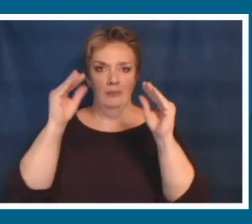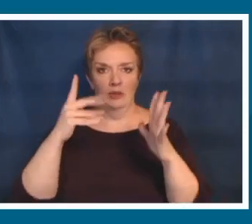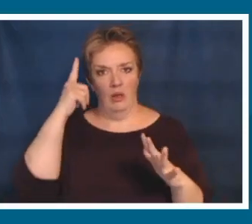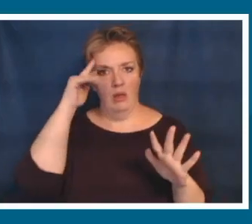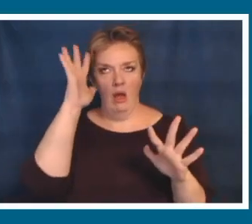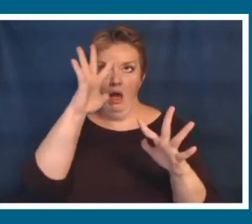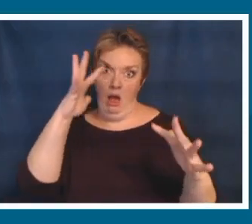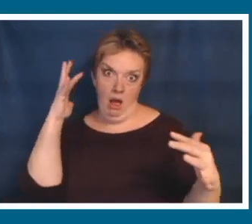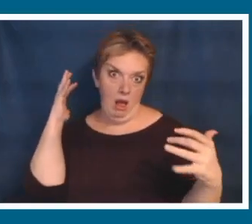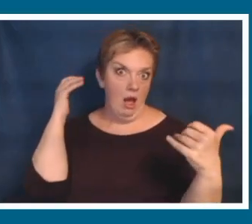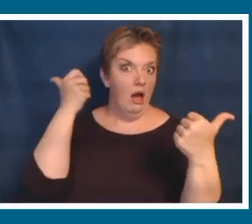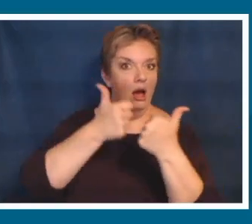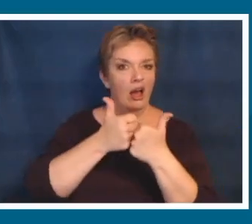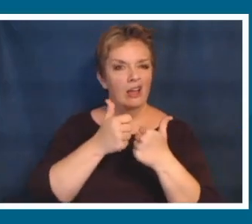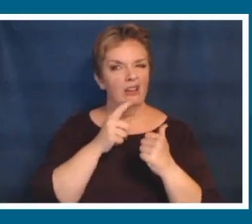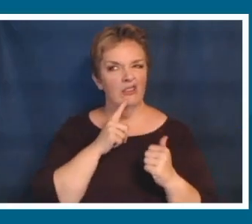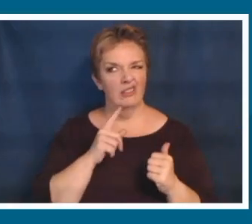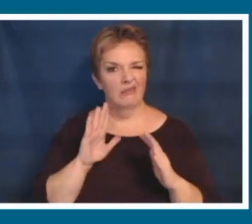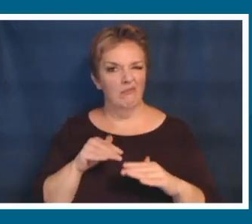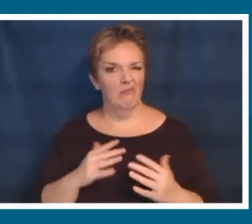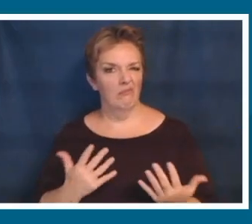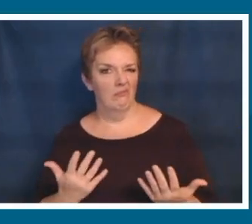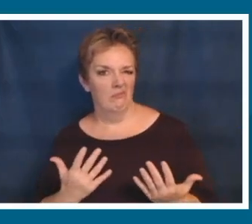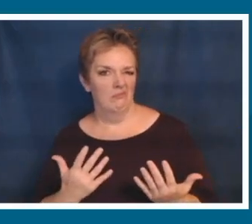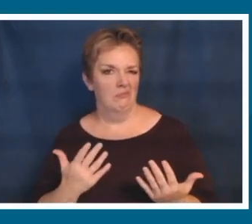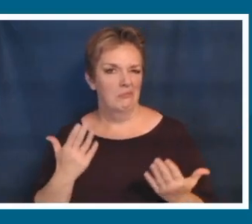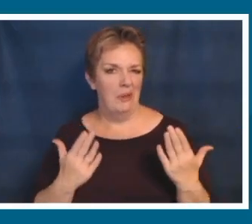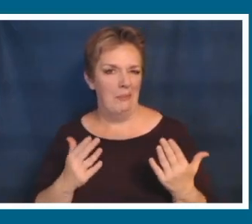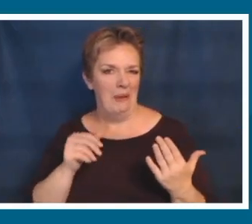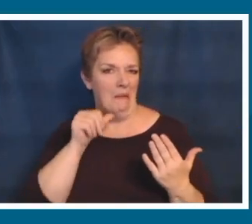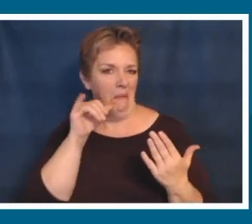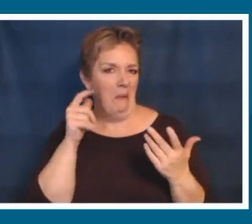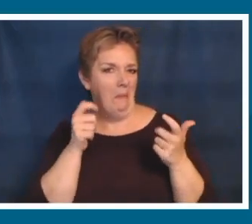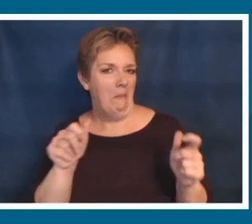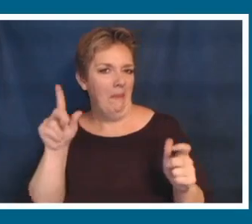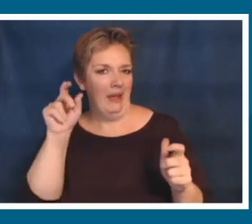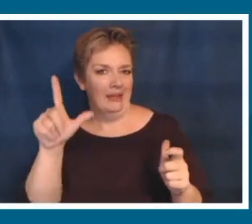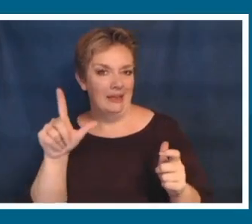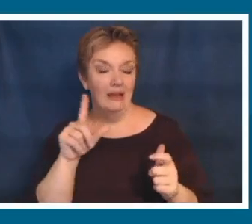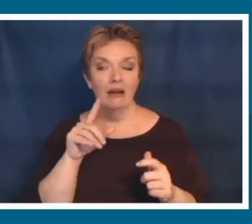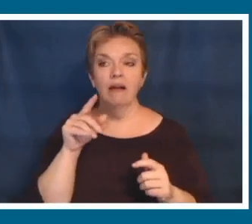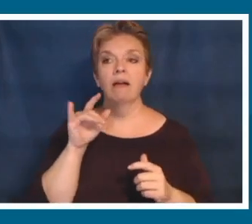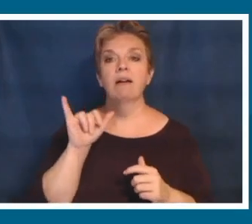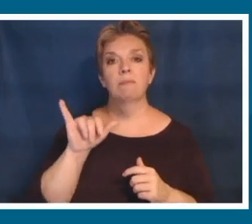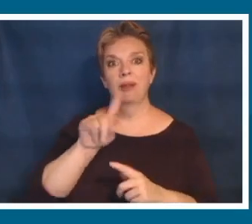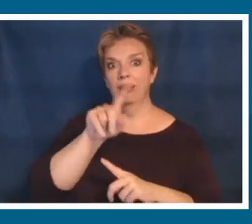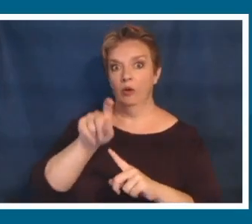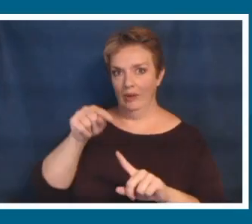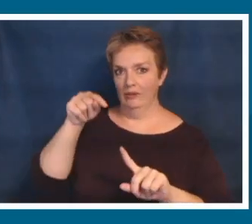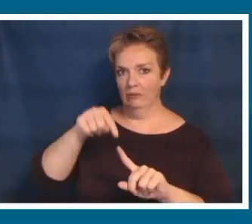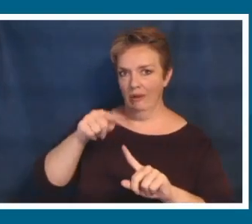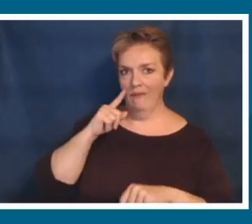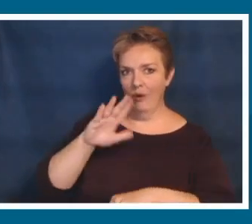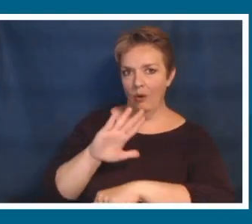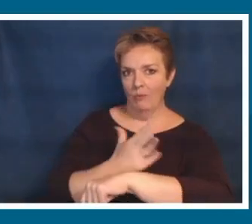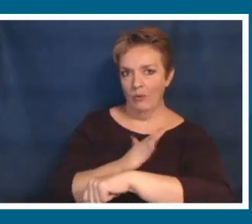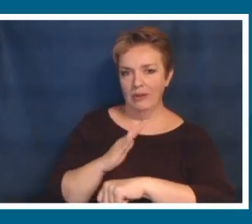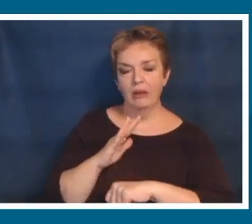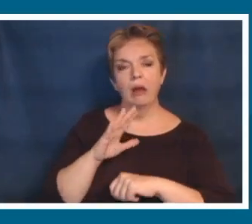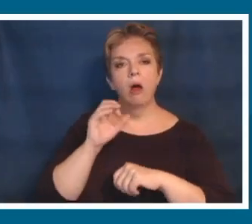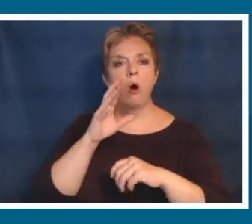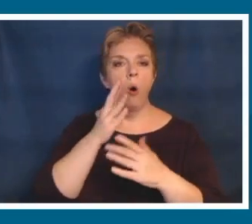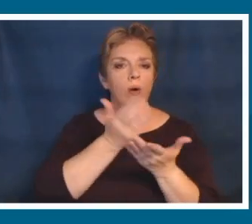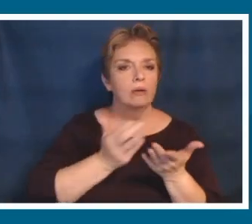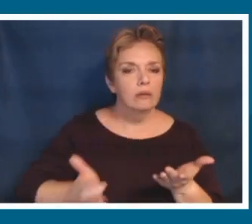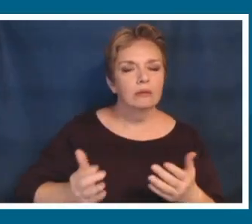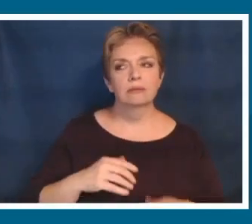age appropriate? Part of that is how you frame the conversation around the image or the primary